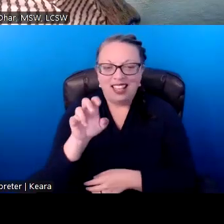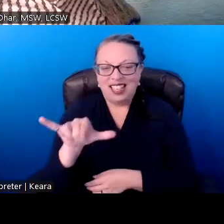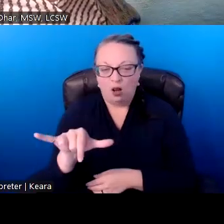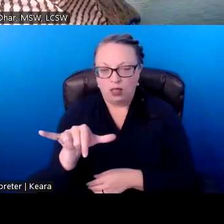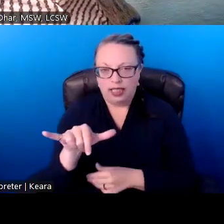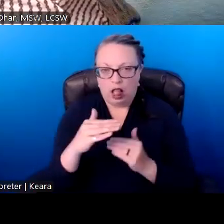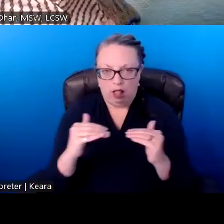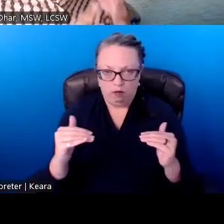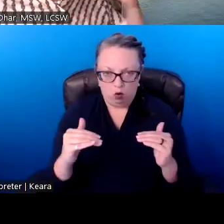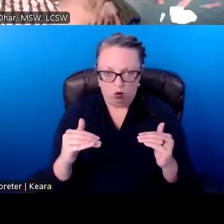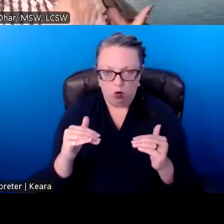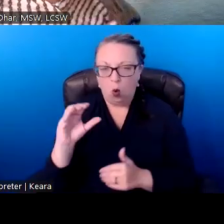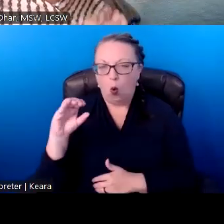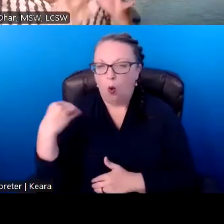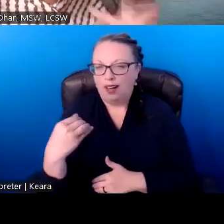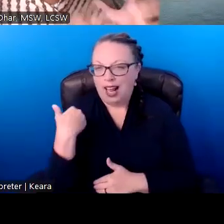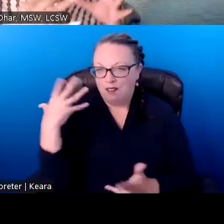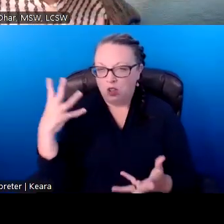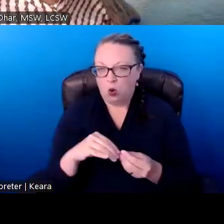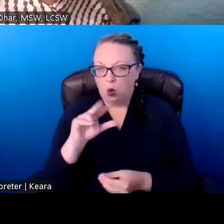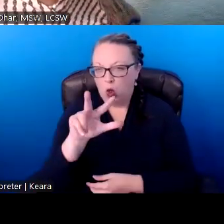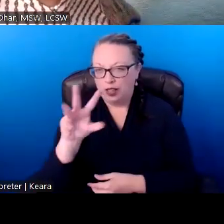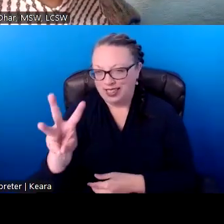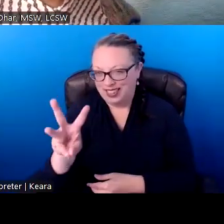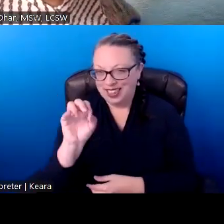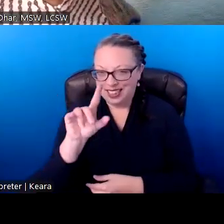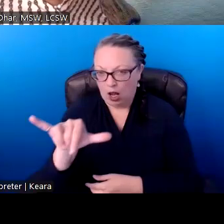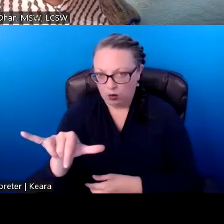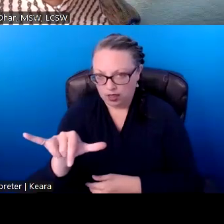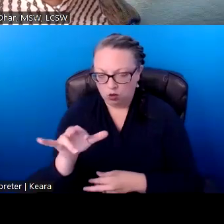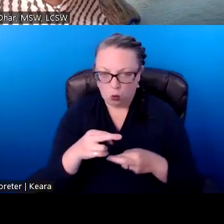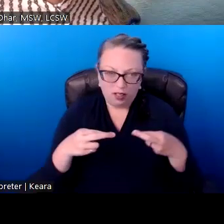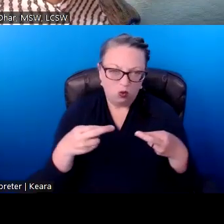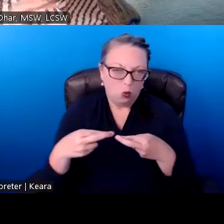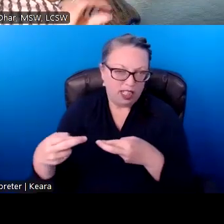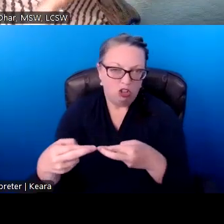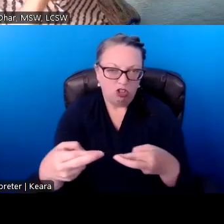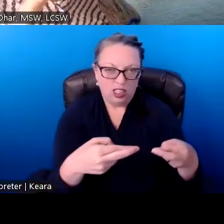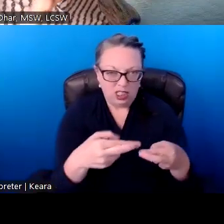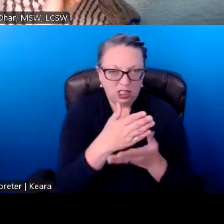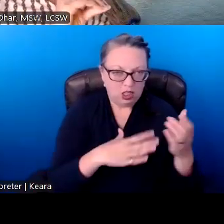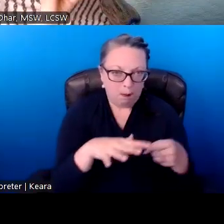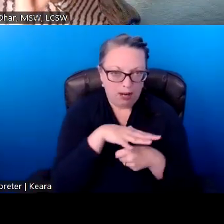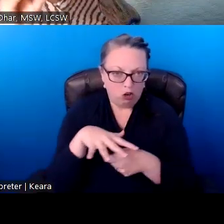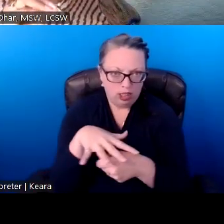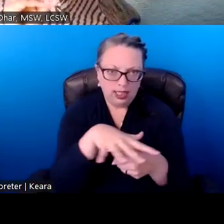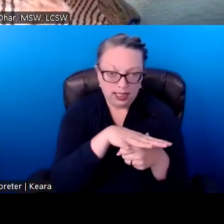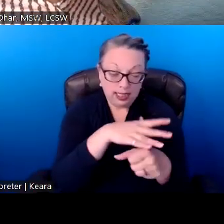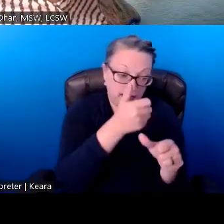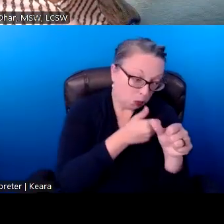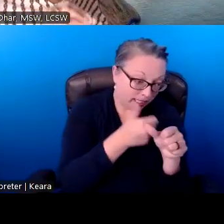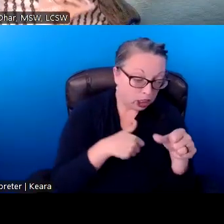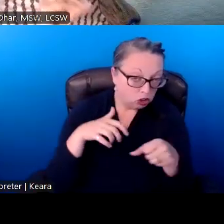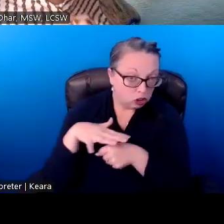36 counties. So obviously we have regionalized some areas. And so each of those counties or